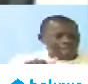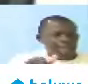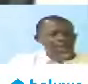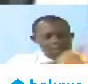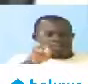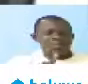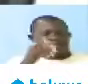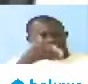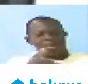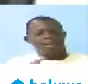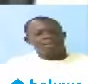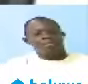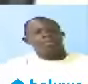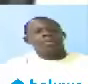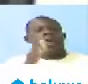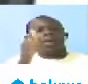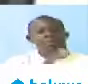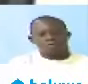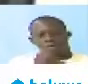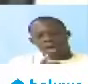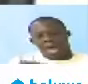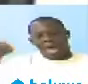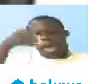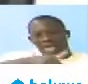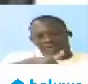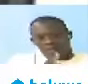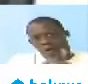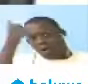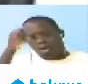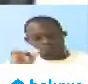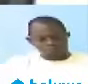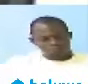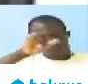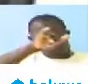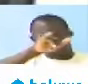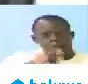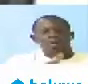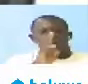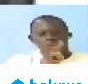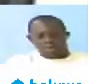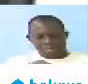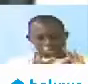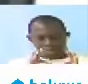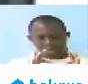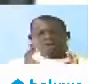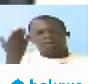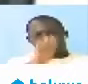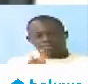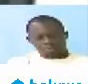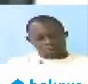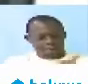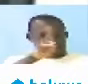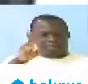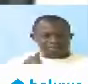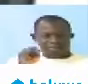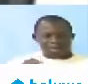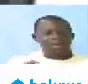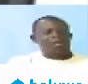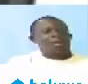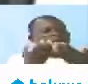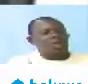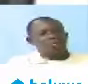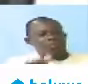we were supposed to stay. Yanim plane domina. Before the arrival of another plane. Member Ntalaje Kora. Which was supposed to take us away from there. So Ntarza